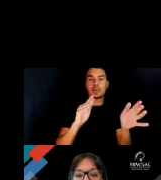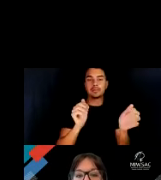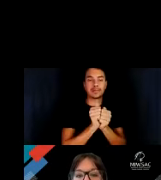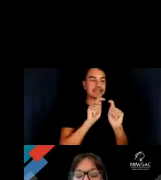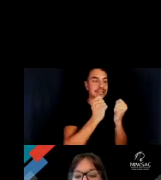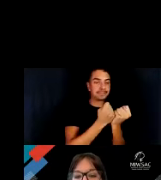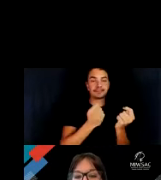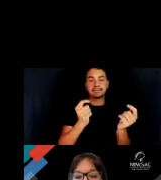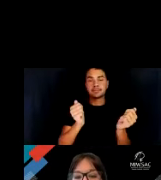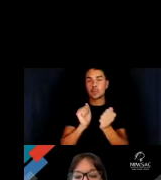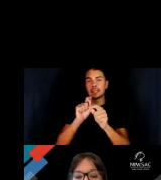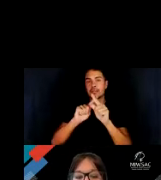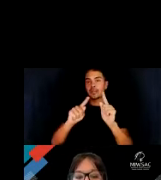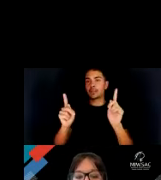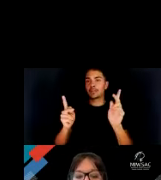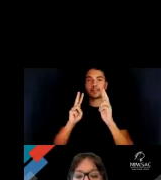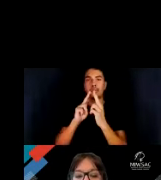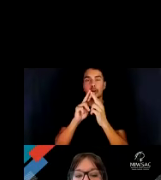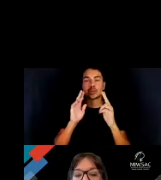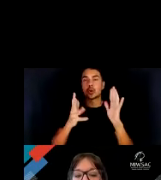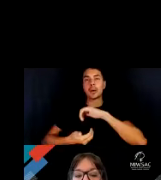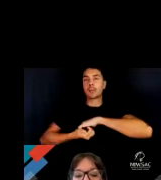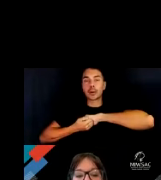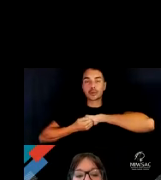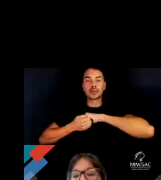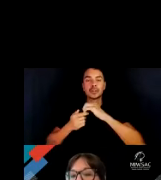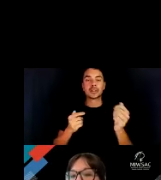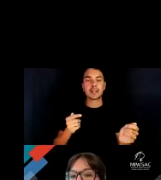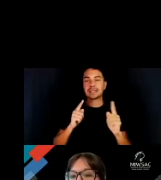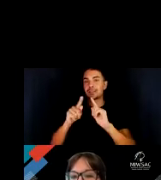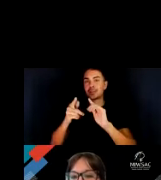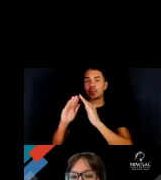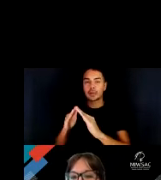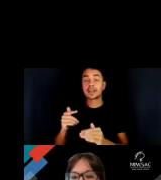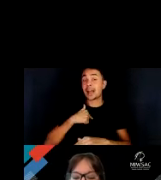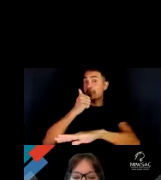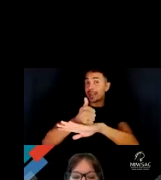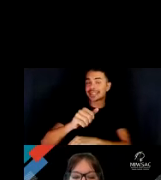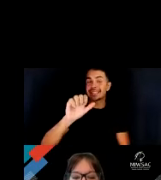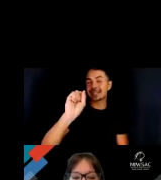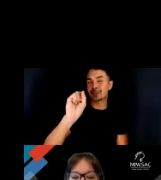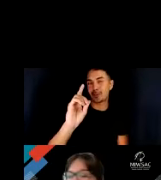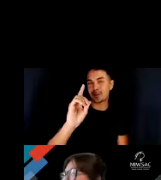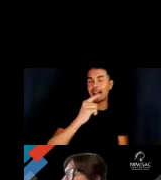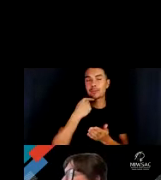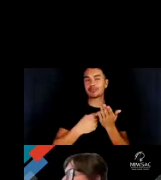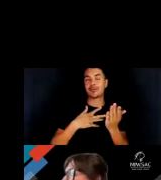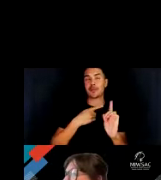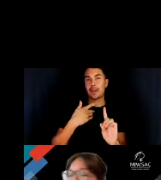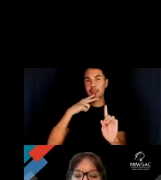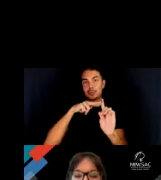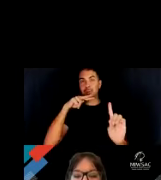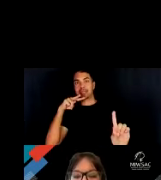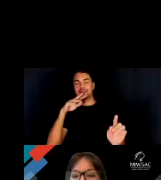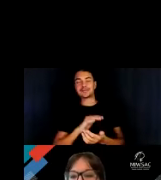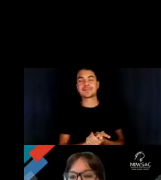So that is a perspective that I'll be speaking from today, and I'm located in South Dakota. So glad to be joining you all today. It is just